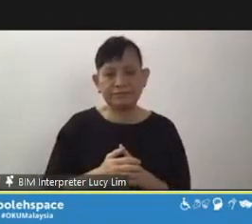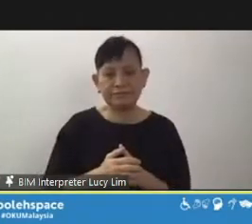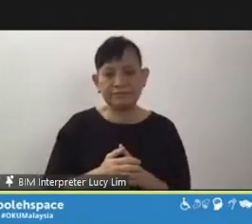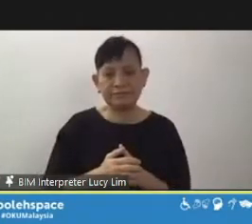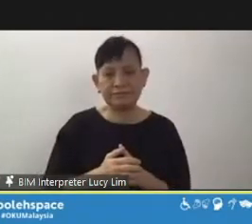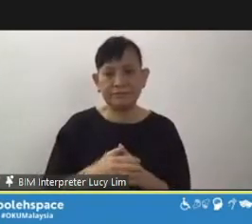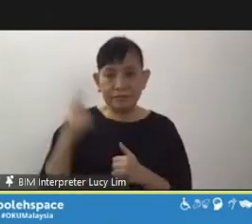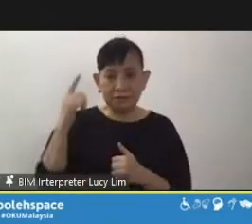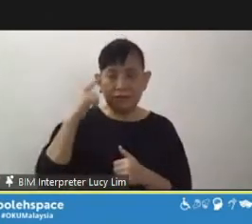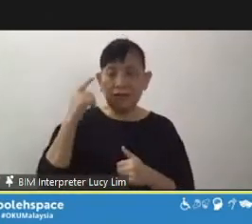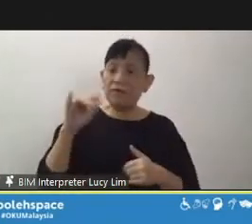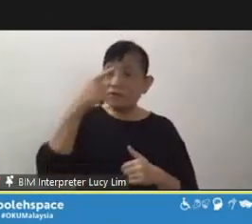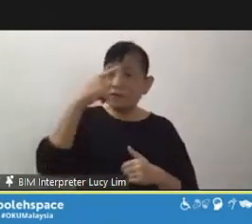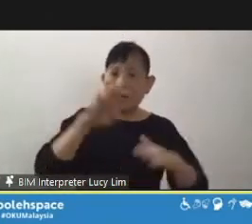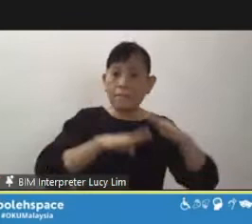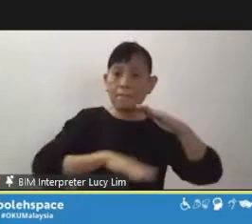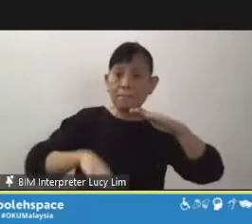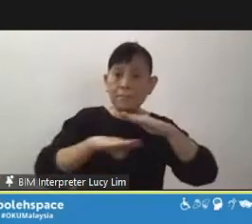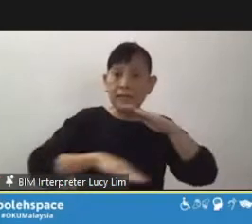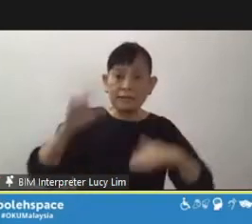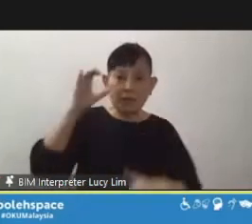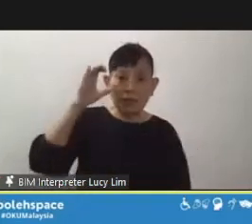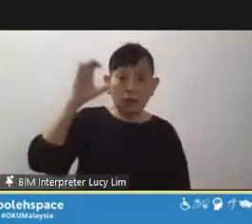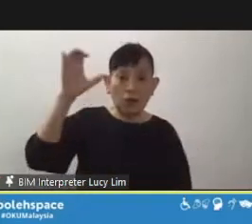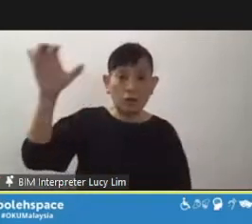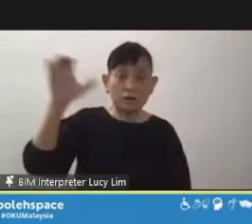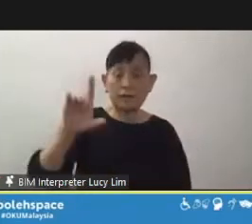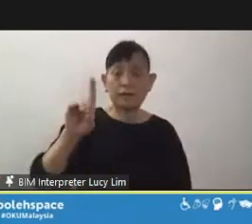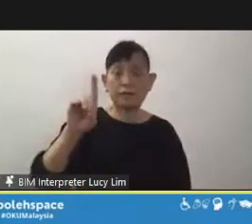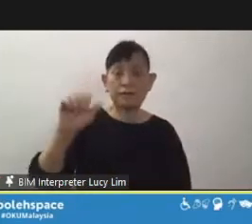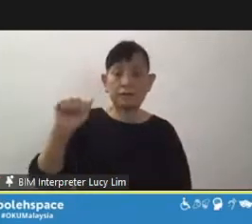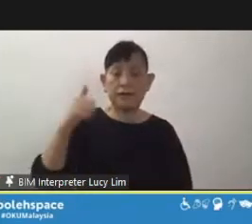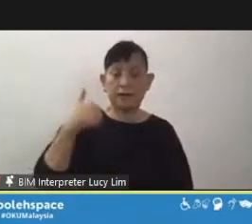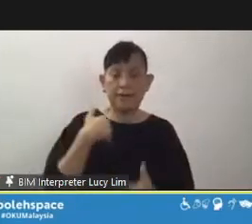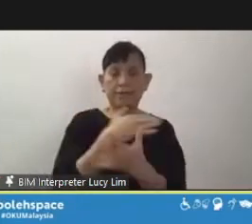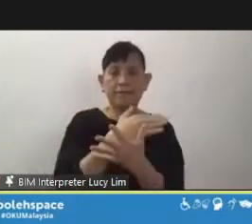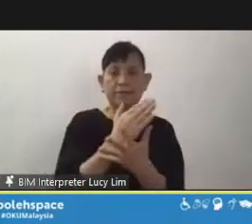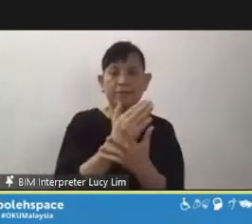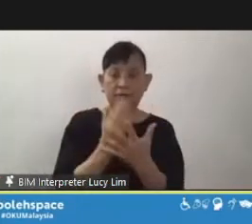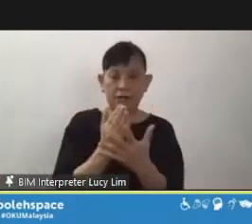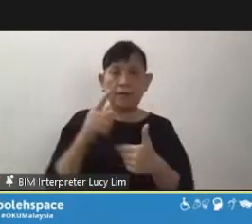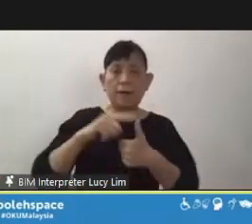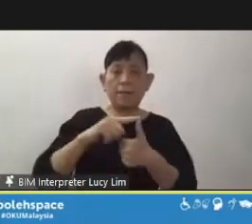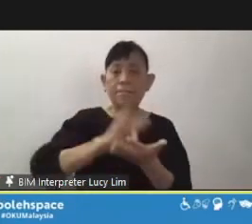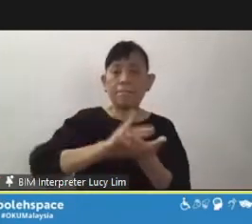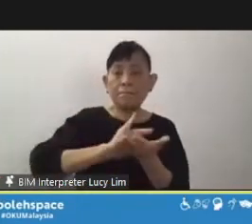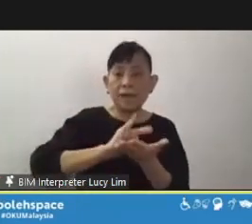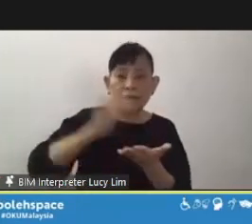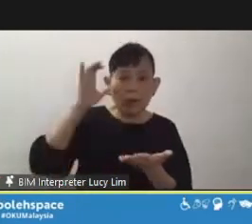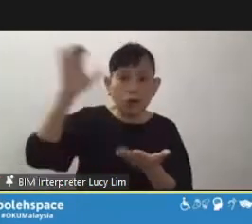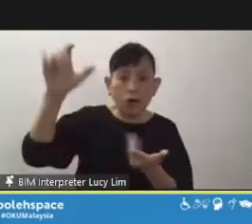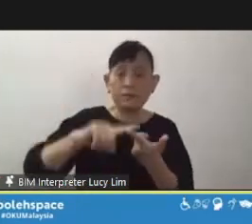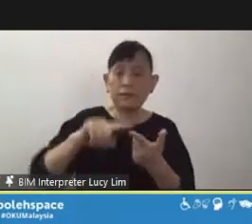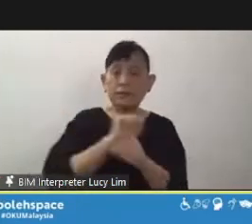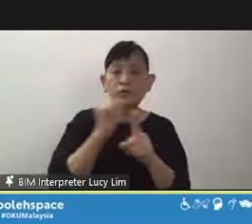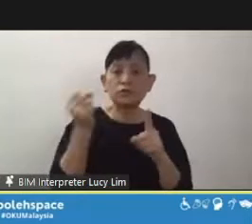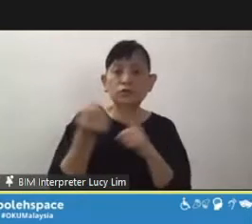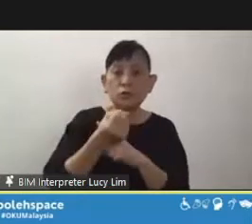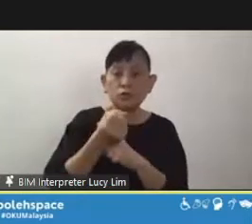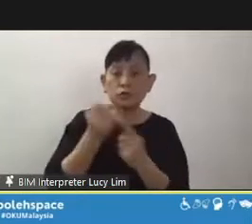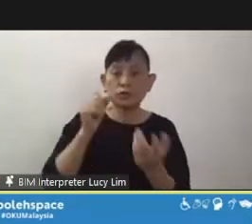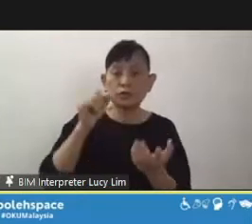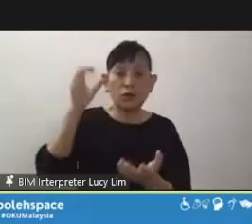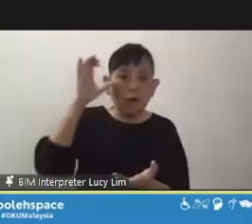basic concept of disability, there are several, which is there are medical concept, there are